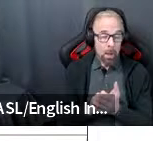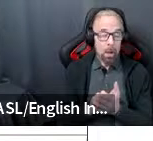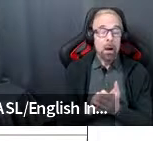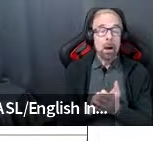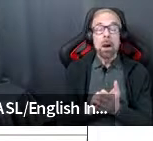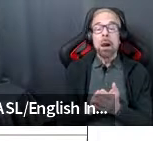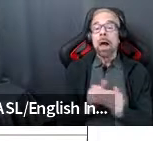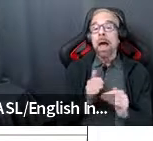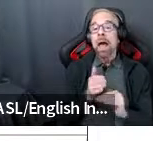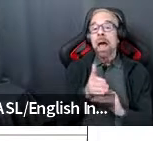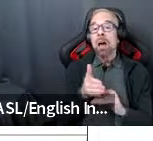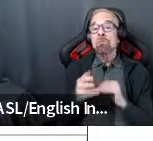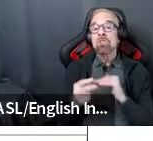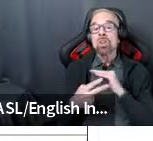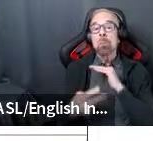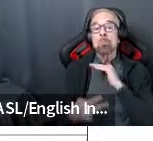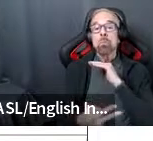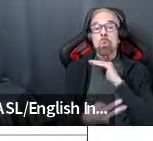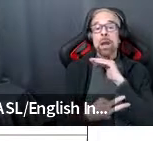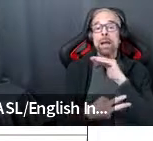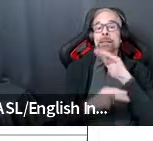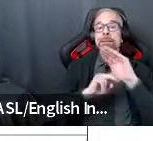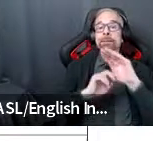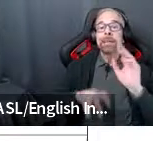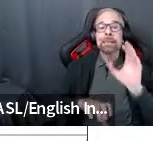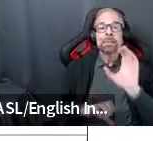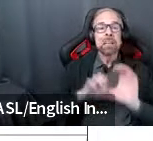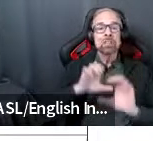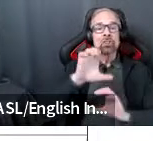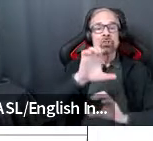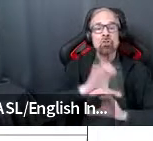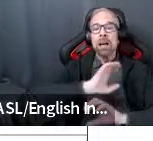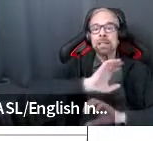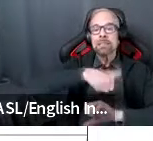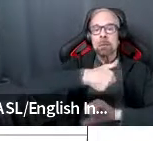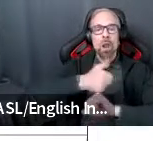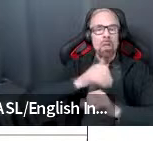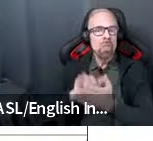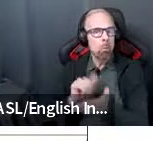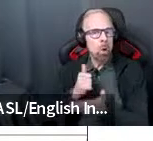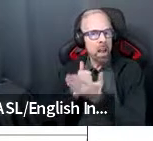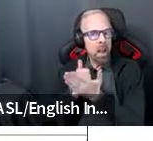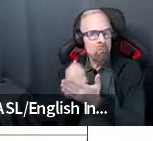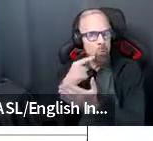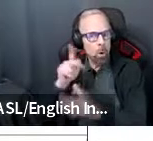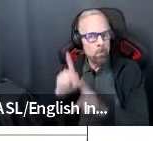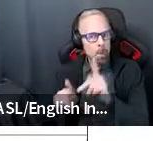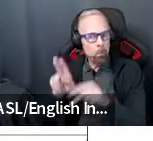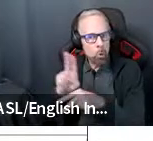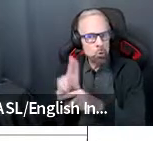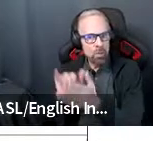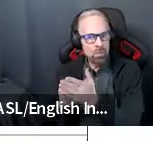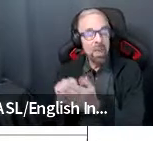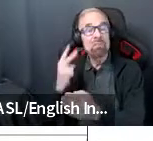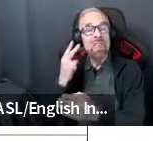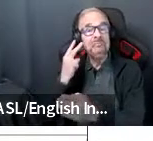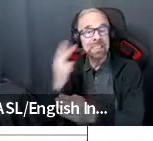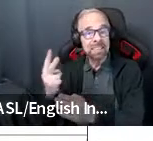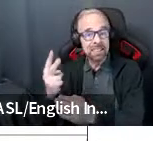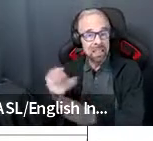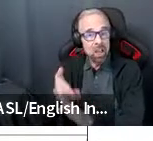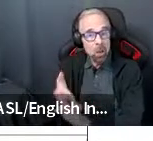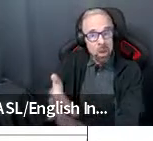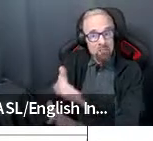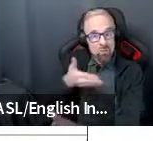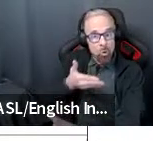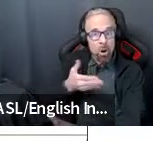after the bridge is constructed, that would be helpful for people using those paths. They can see ahead of time if they